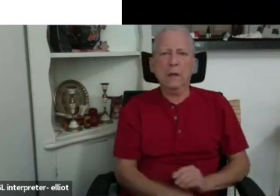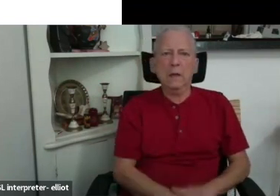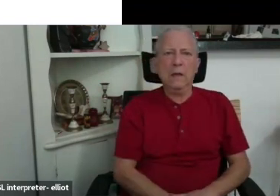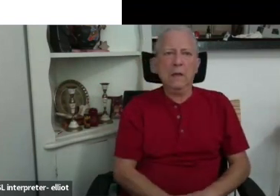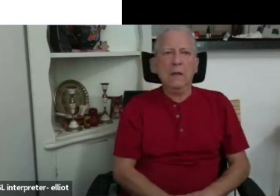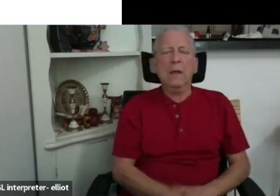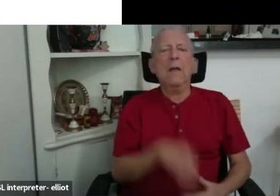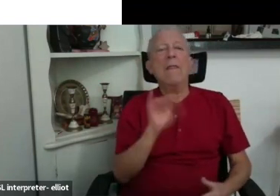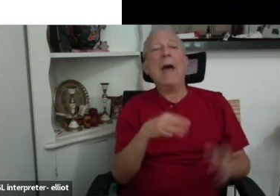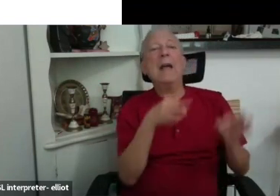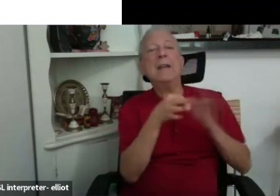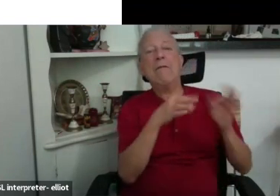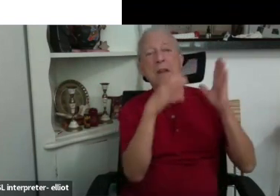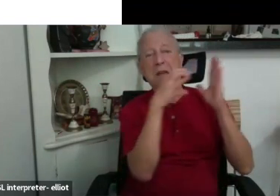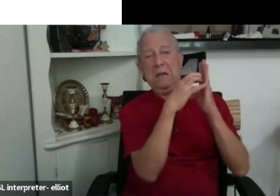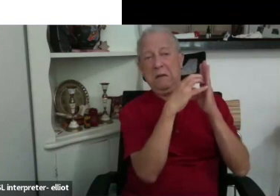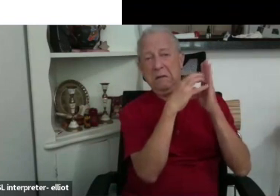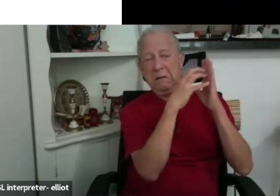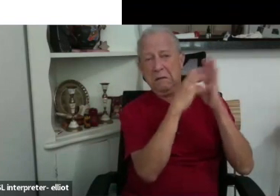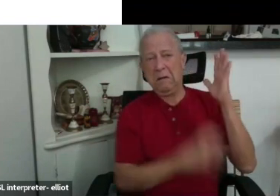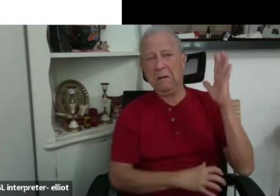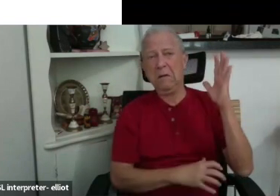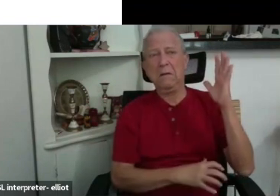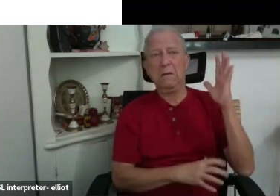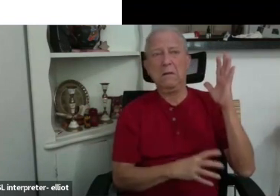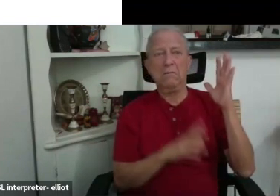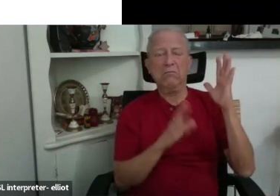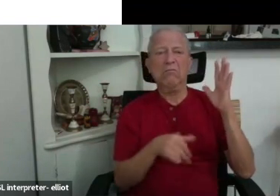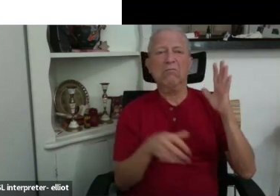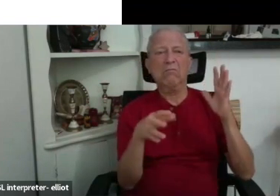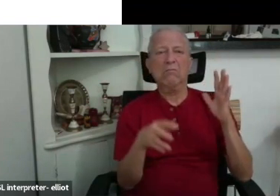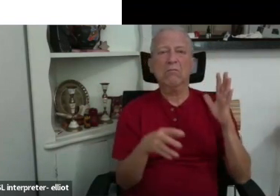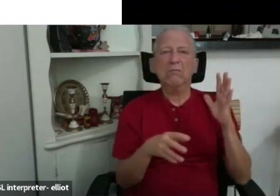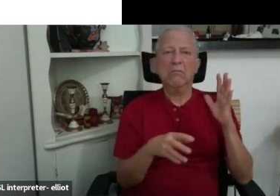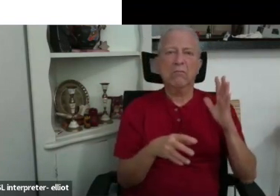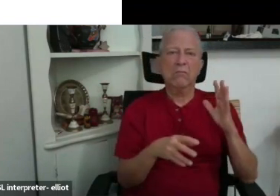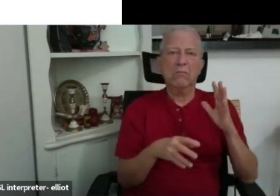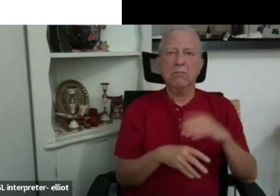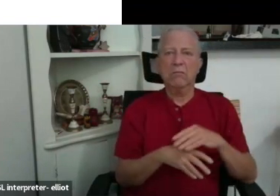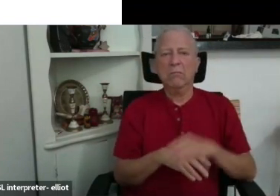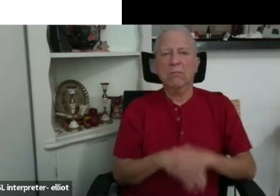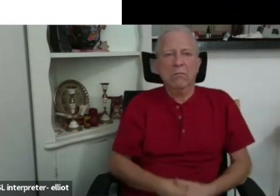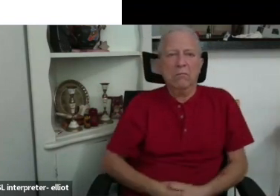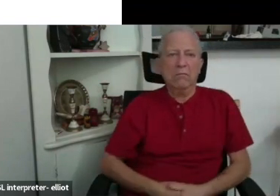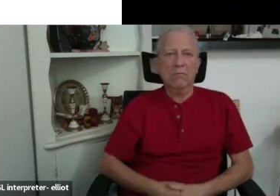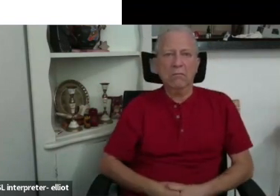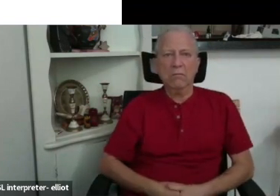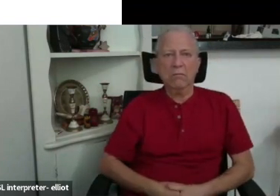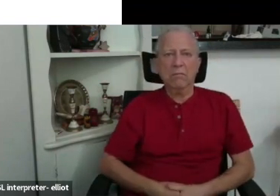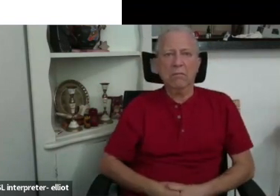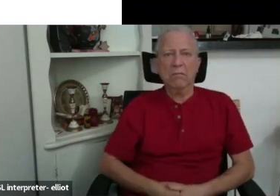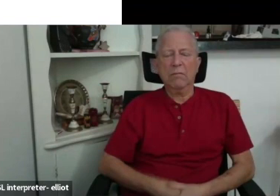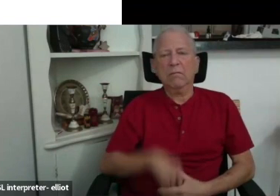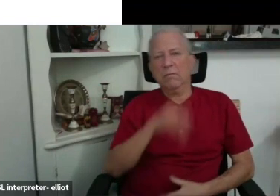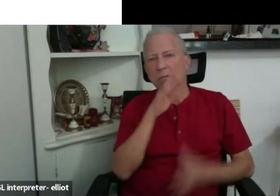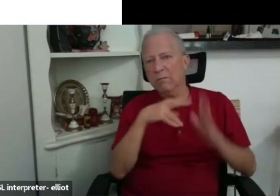This is that definition. It's defined as providing property, services, including financial services,